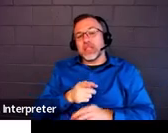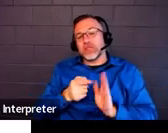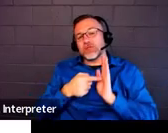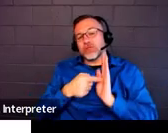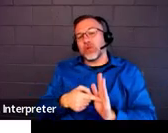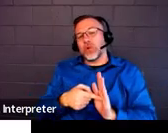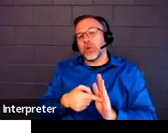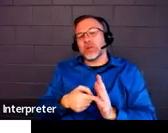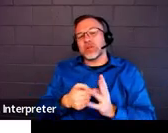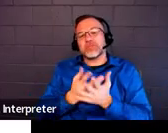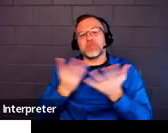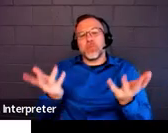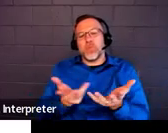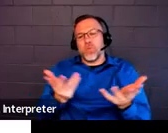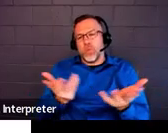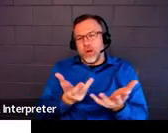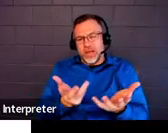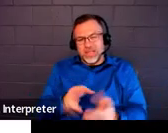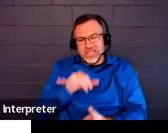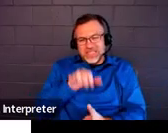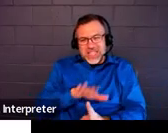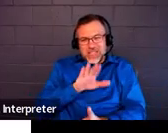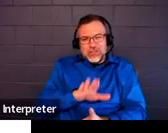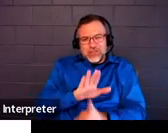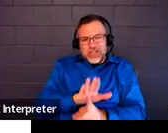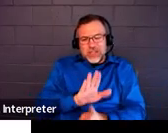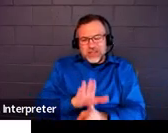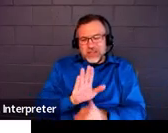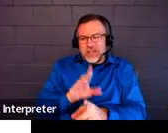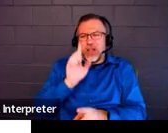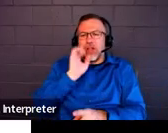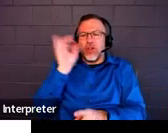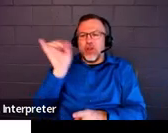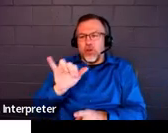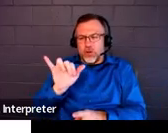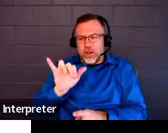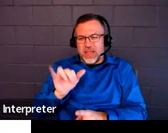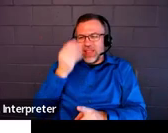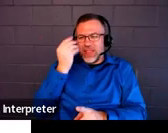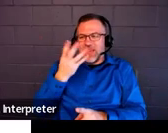what does that look like for that child? Where did that information come from?